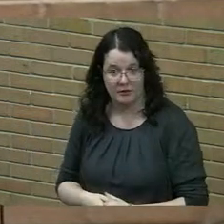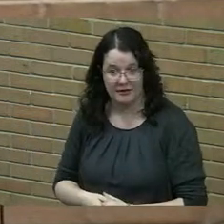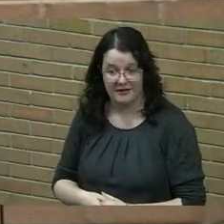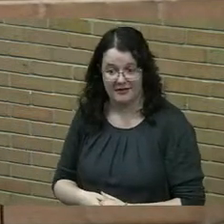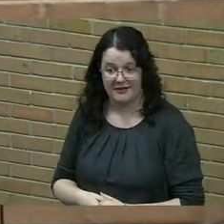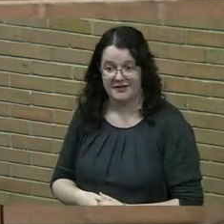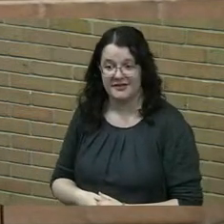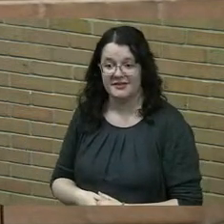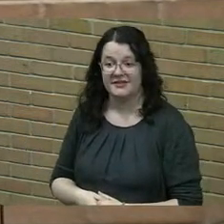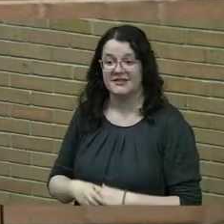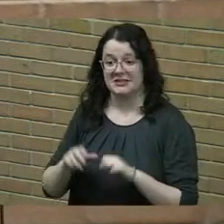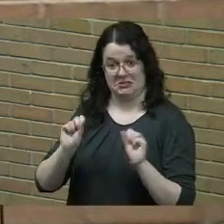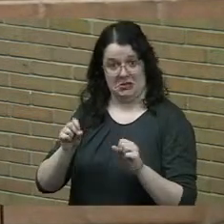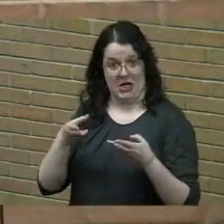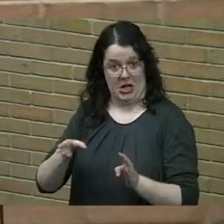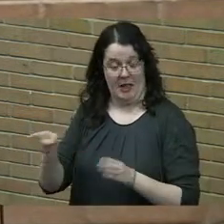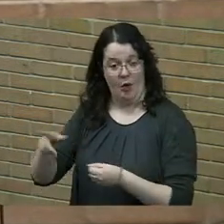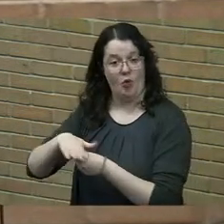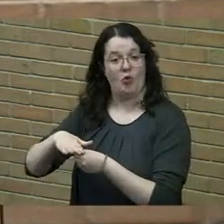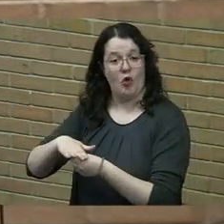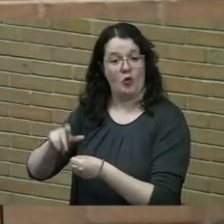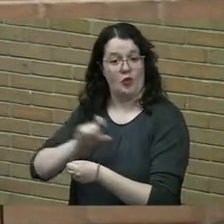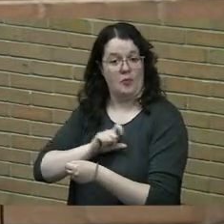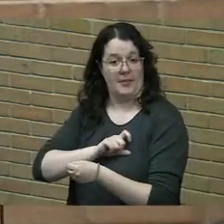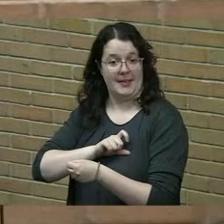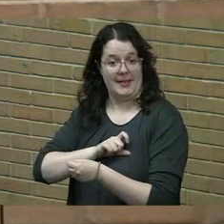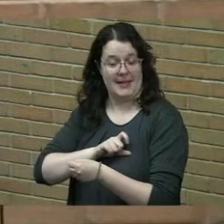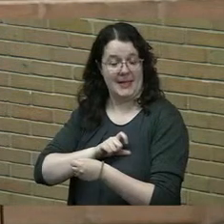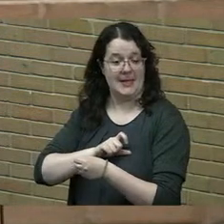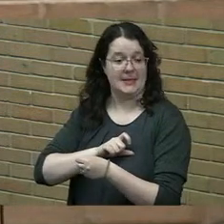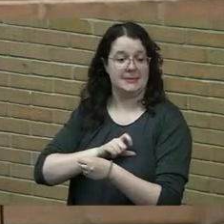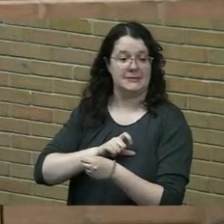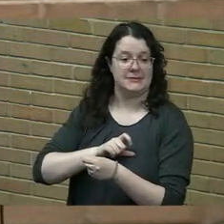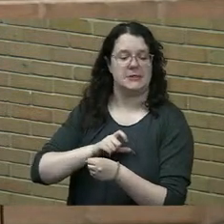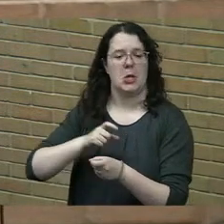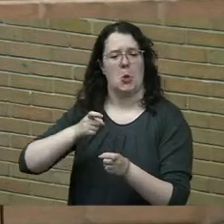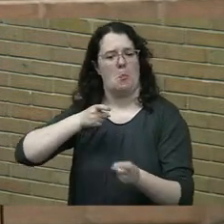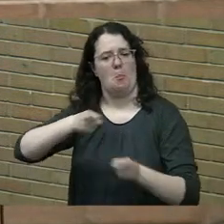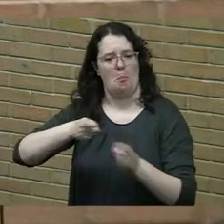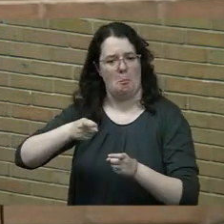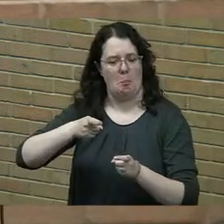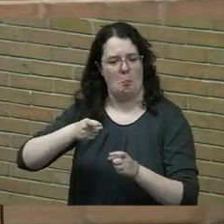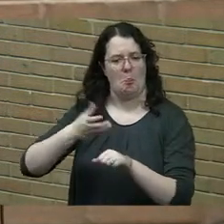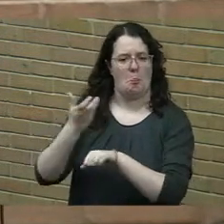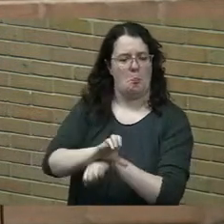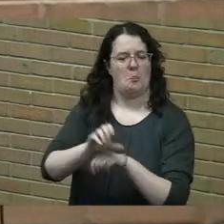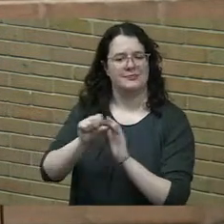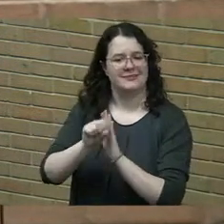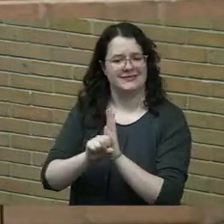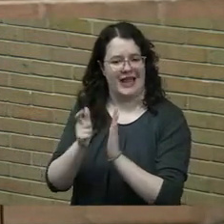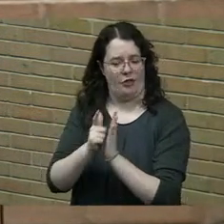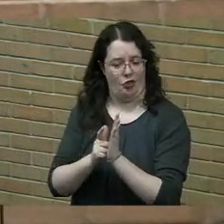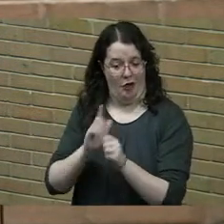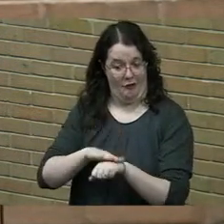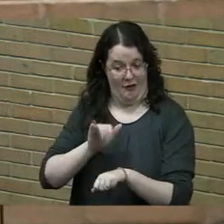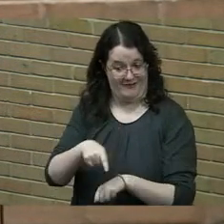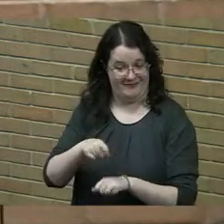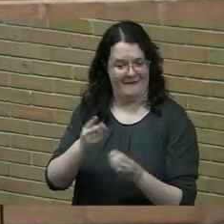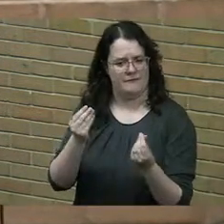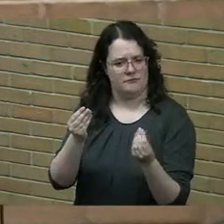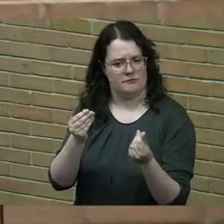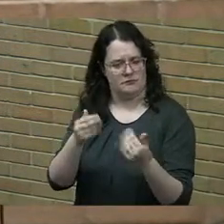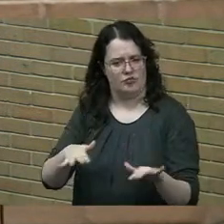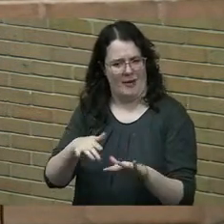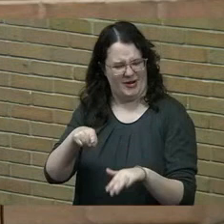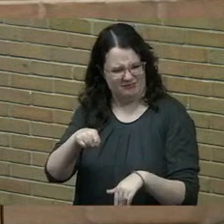enable the local police department to have jurisdiction to enforce state laws on that federal property. It's a